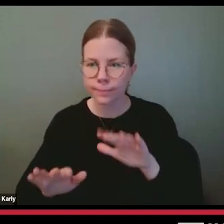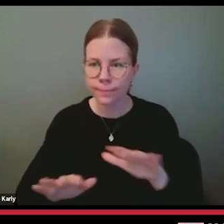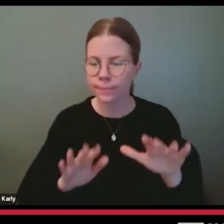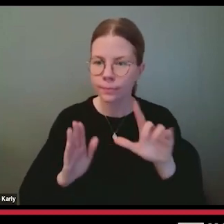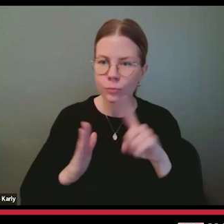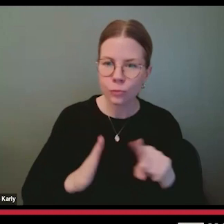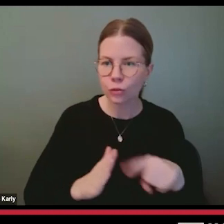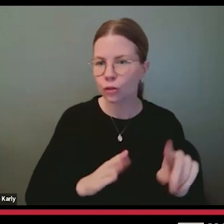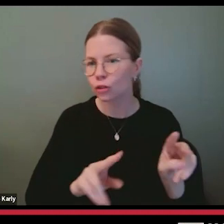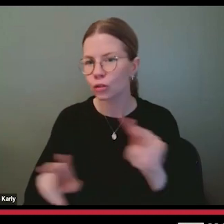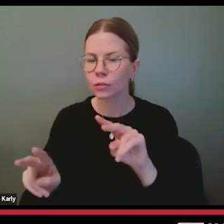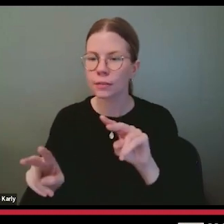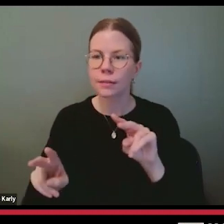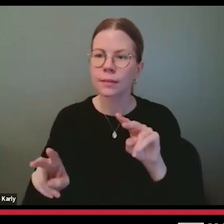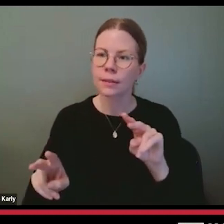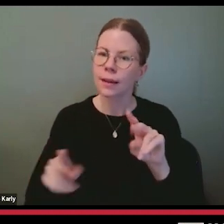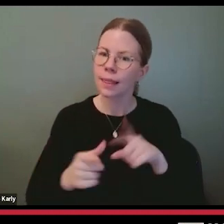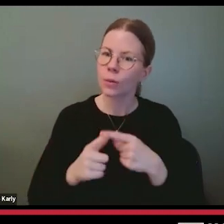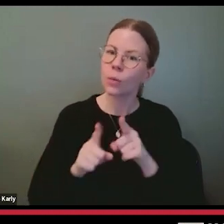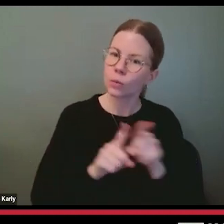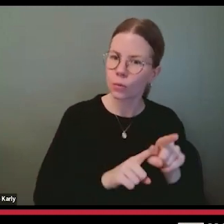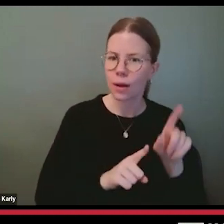that you find. And so